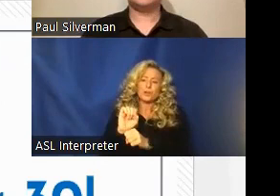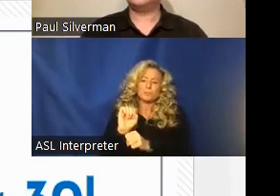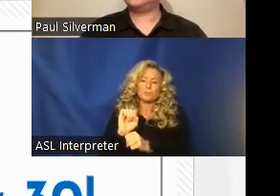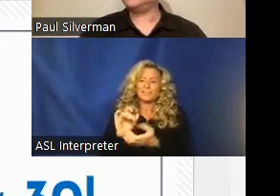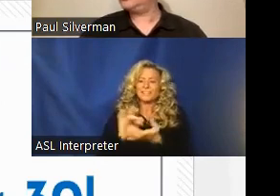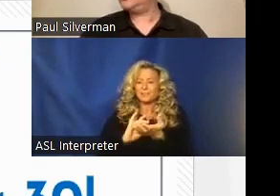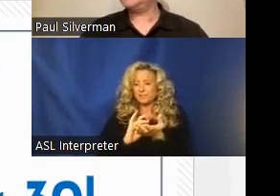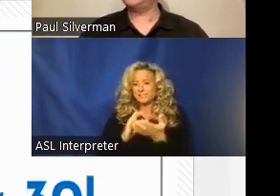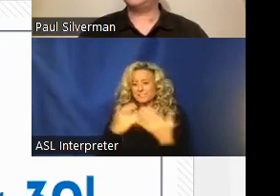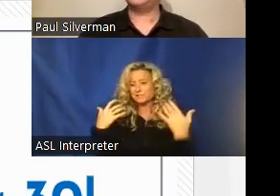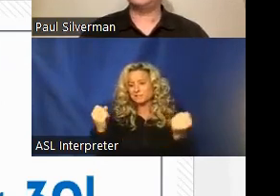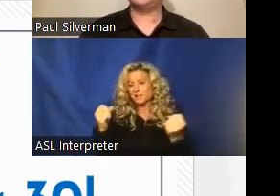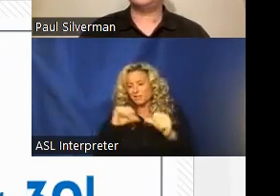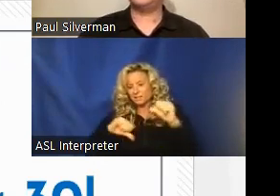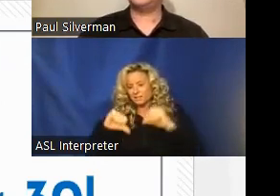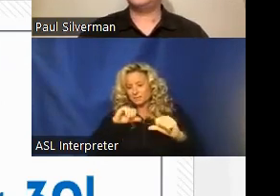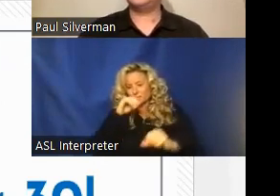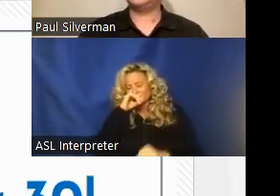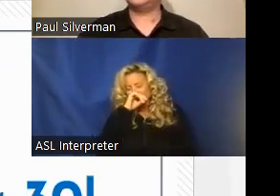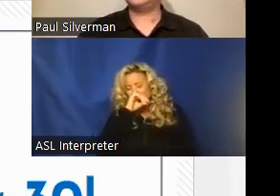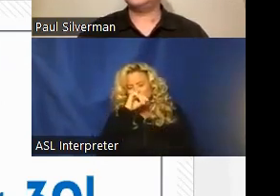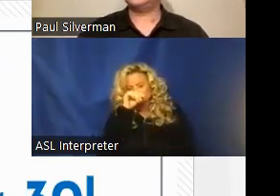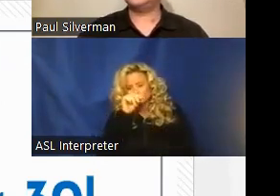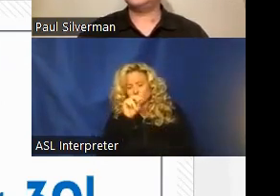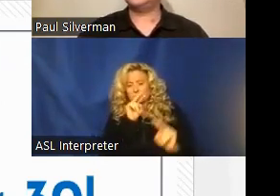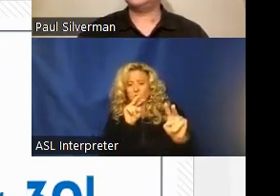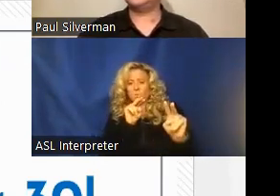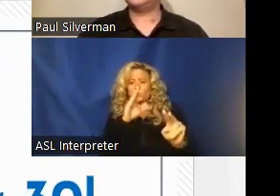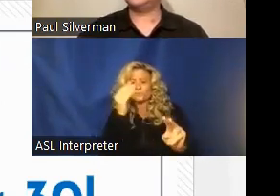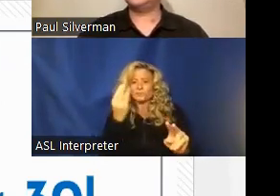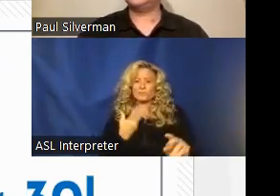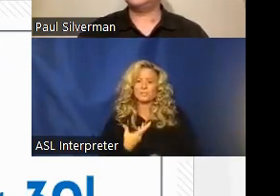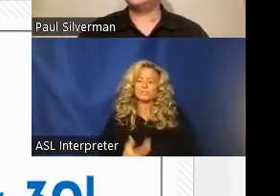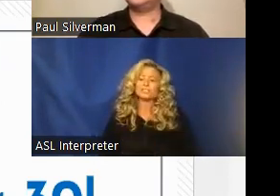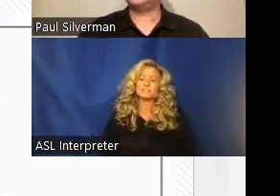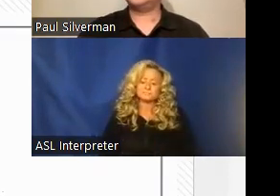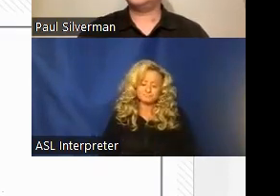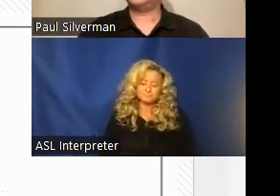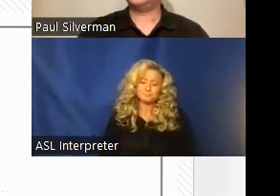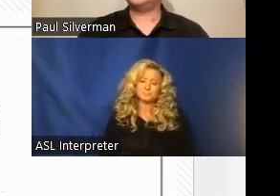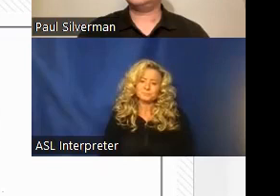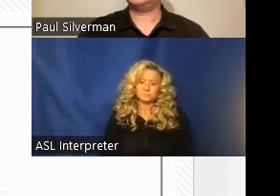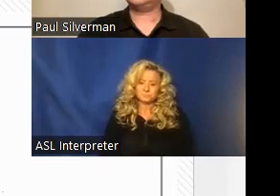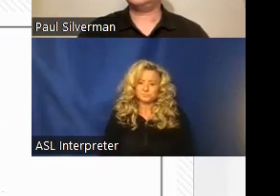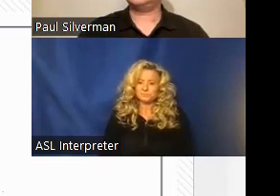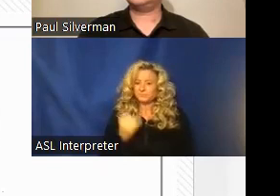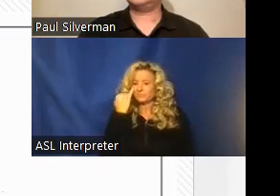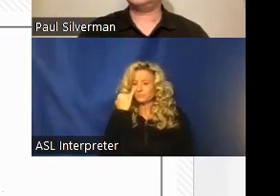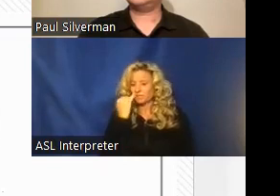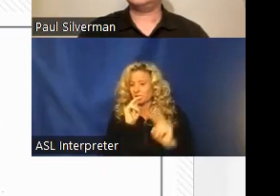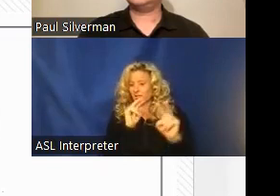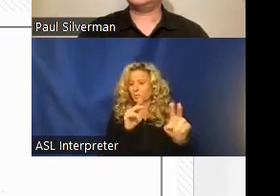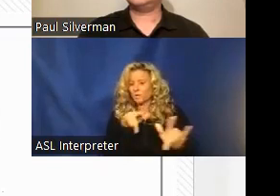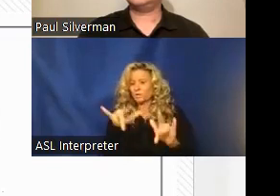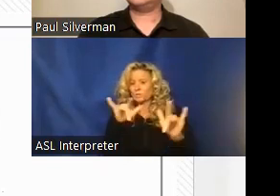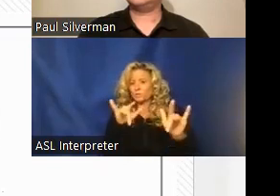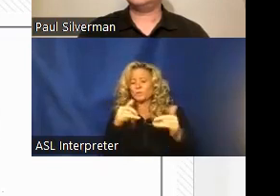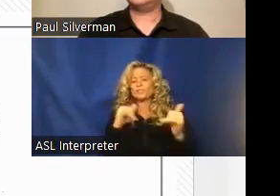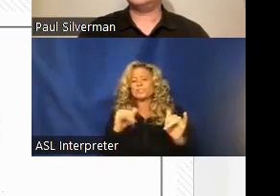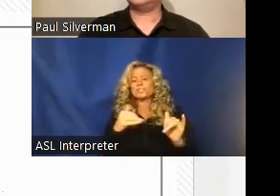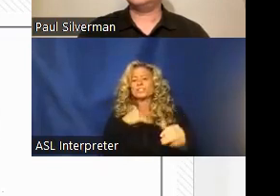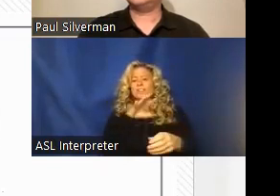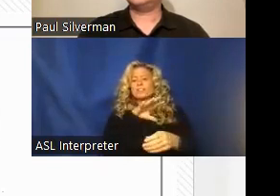medicine and health science. So please look out for information on that. If you're watching this on a recording, you can still have those